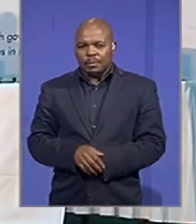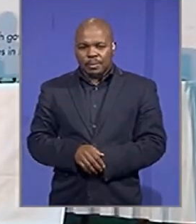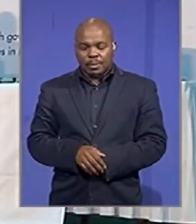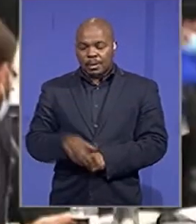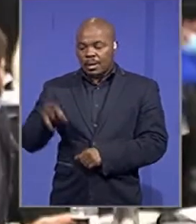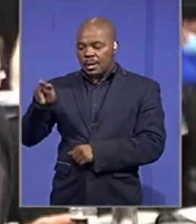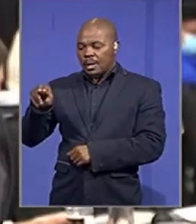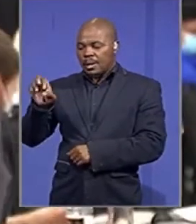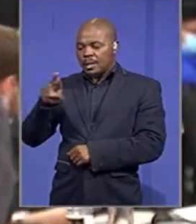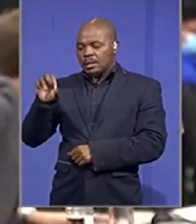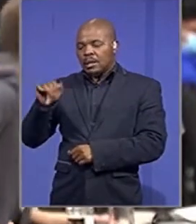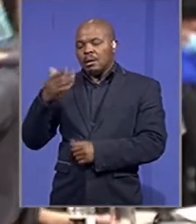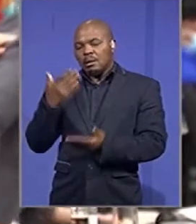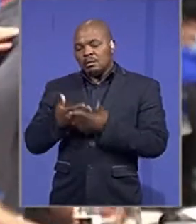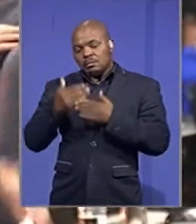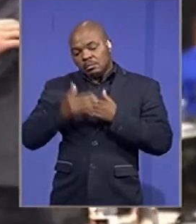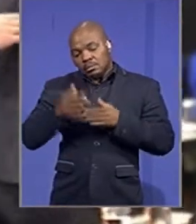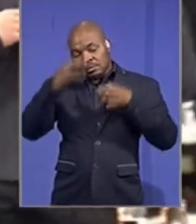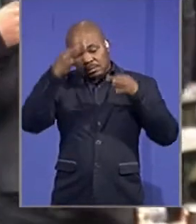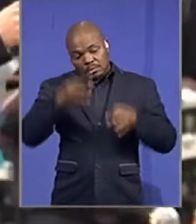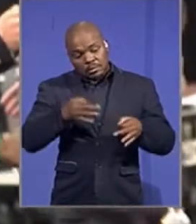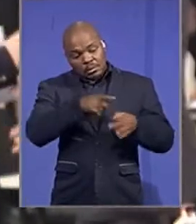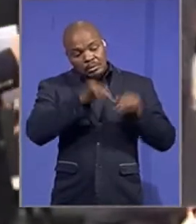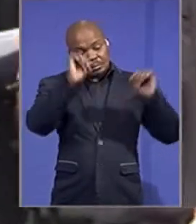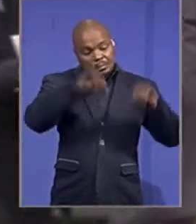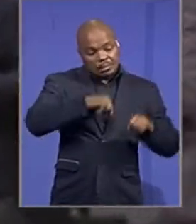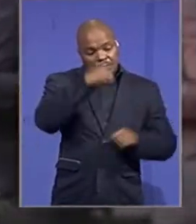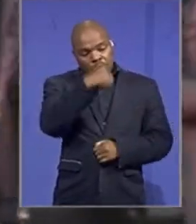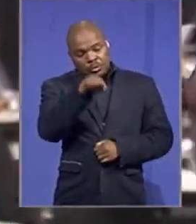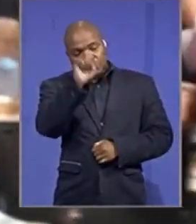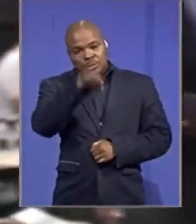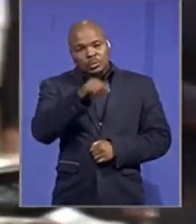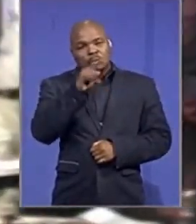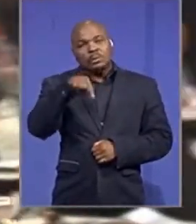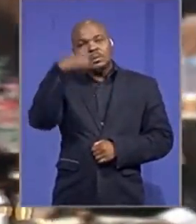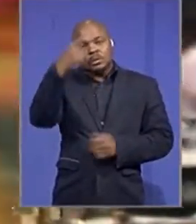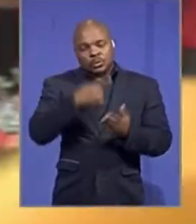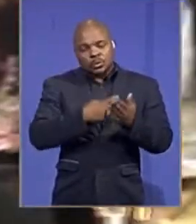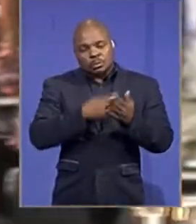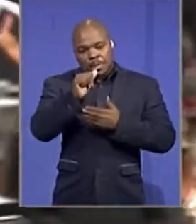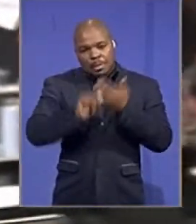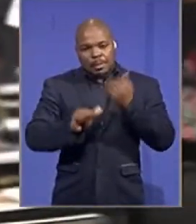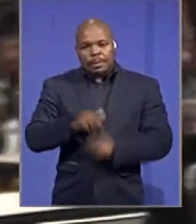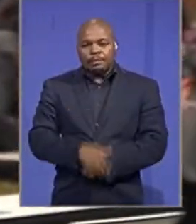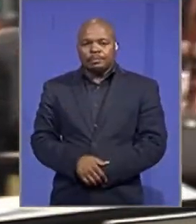sephetho sa ge ba e dumelela Eskom go oketša ditefelo tša mohlagase kgwedi e tlago.